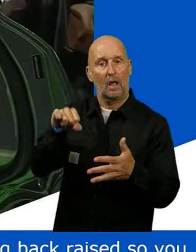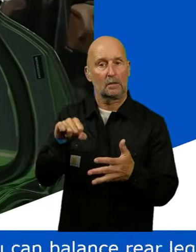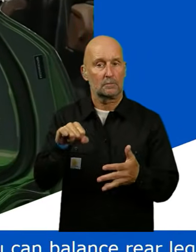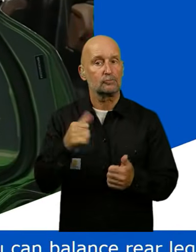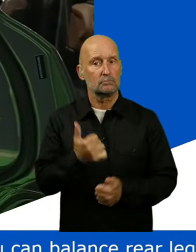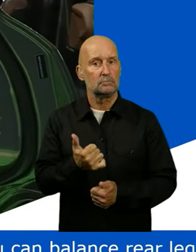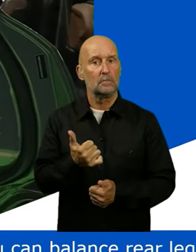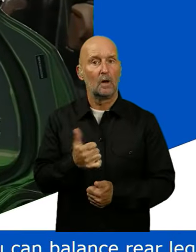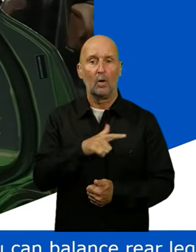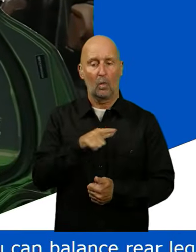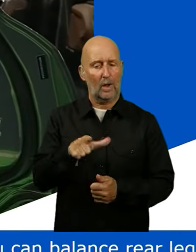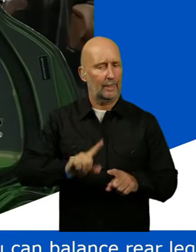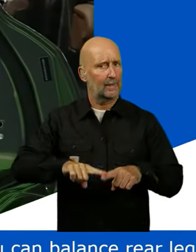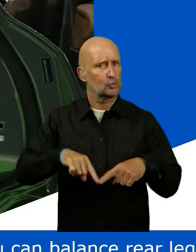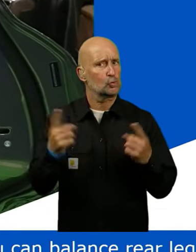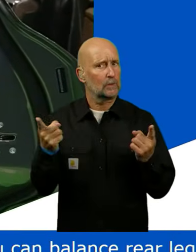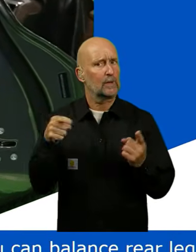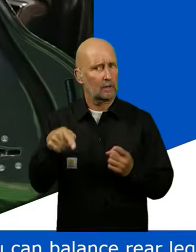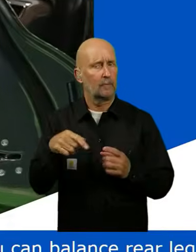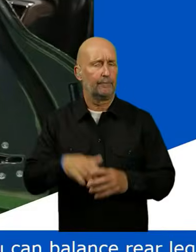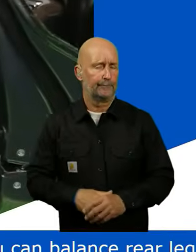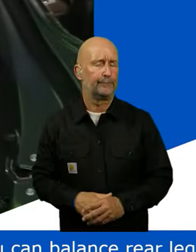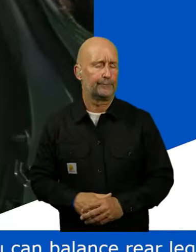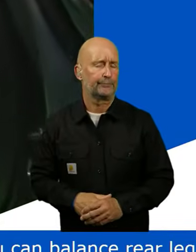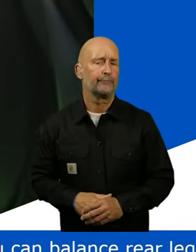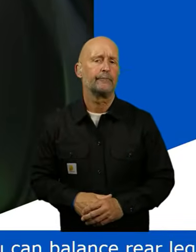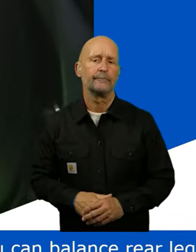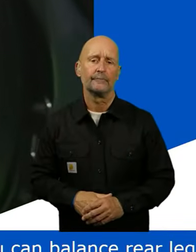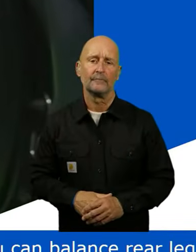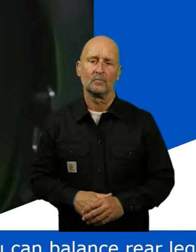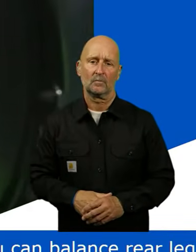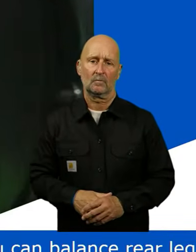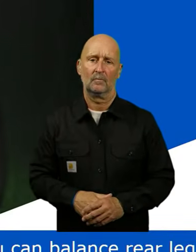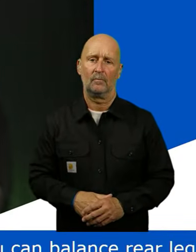and something that's pretty unique in this class.